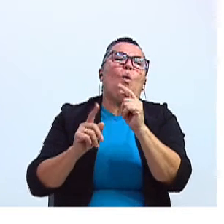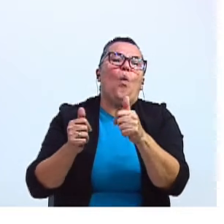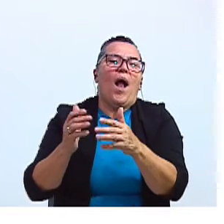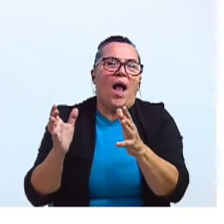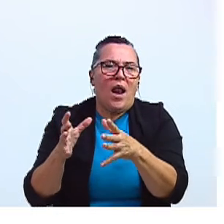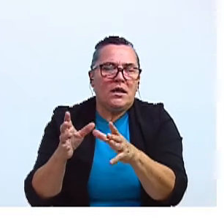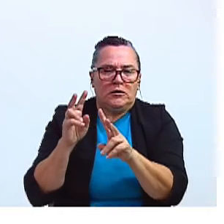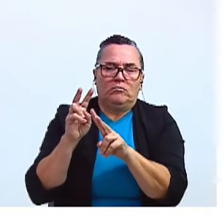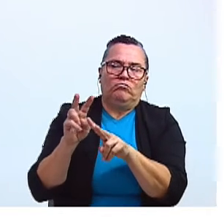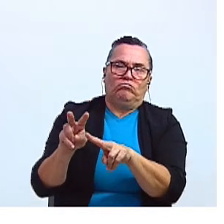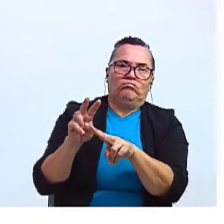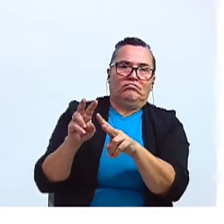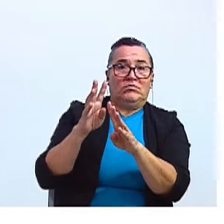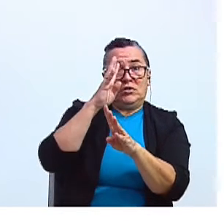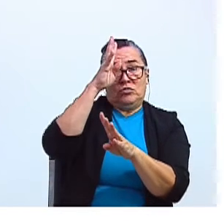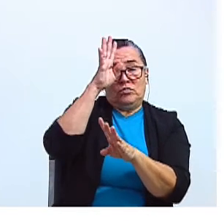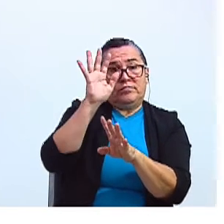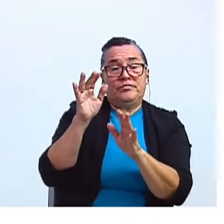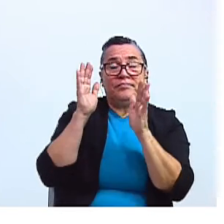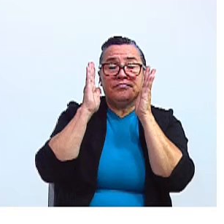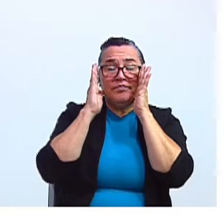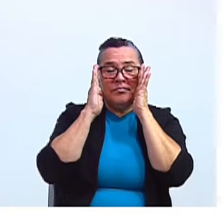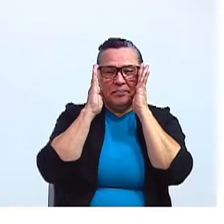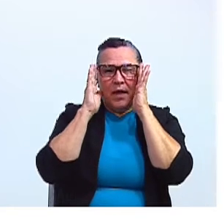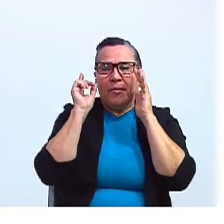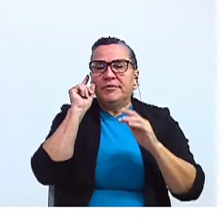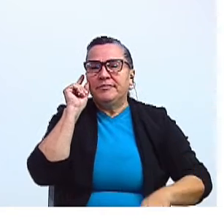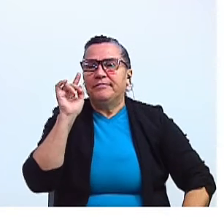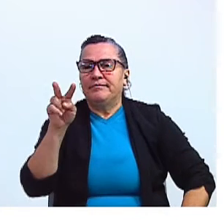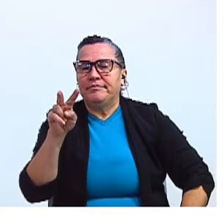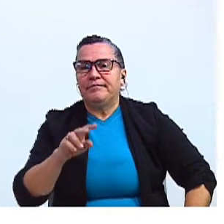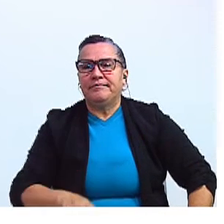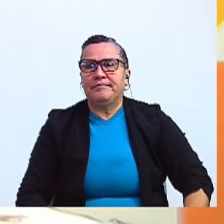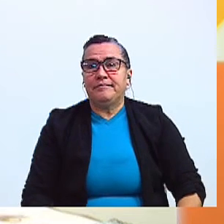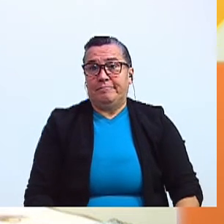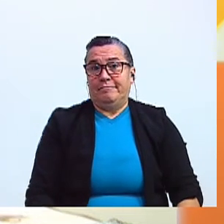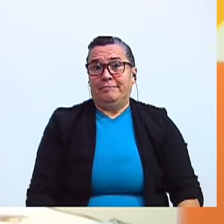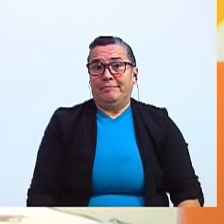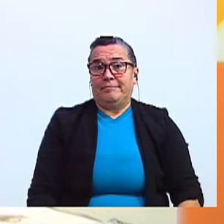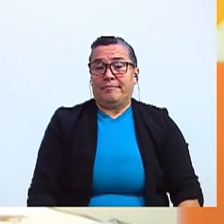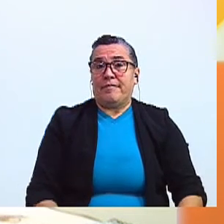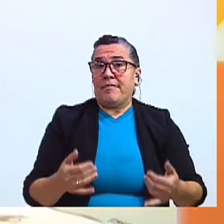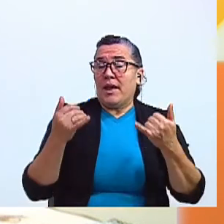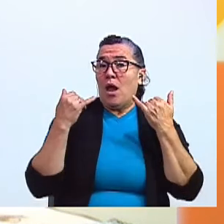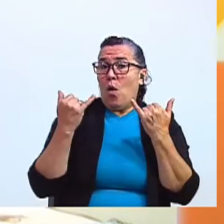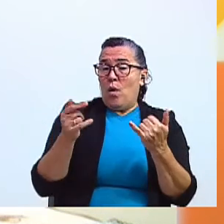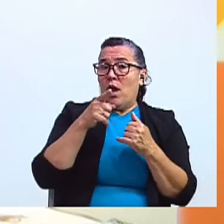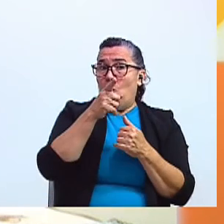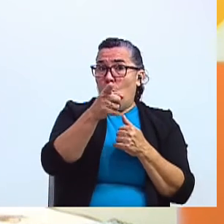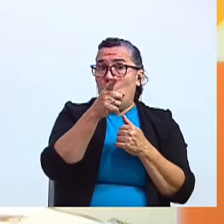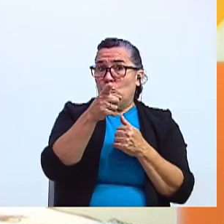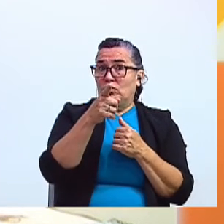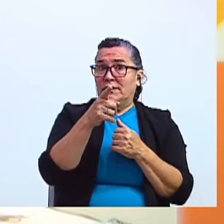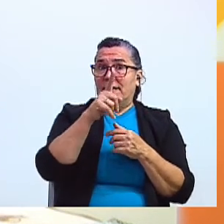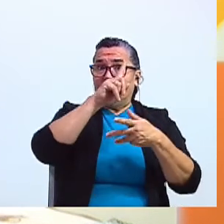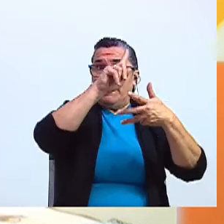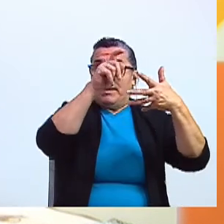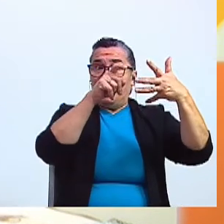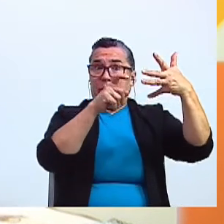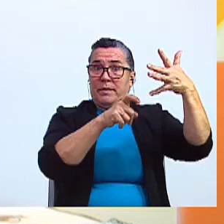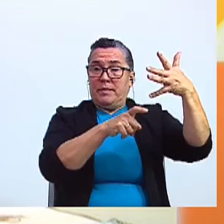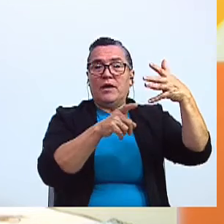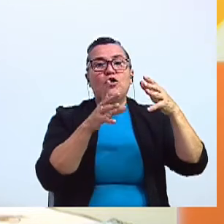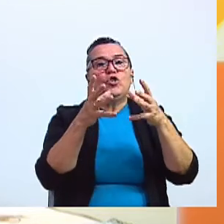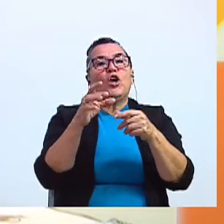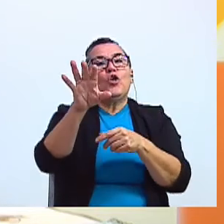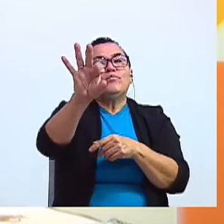of your invention? Very good. Okay, now that you have those questions, I want to